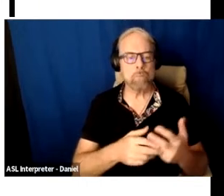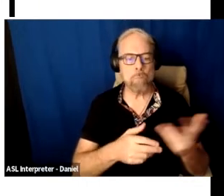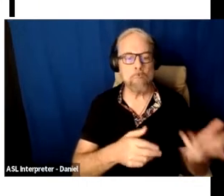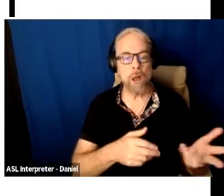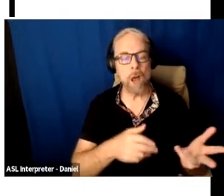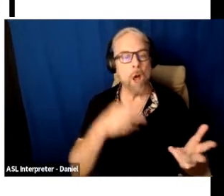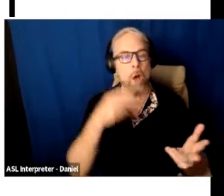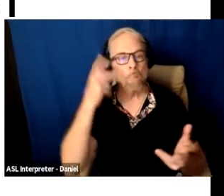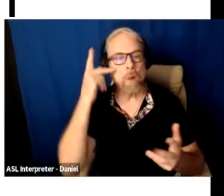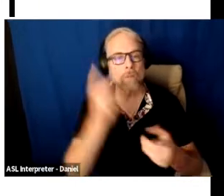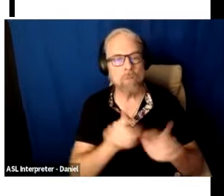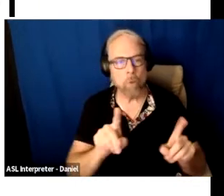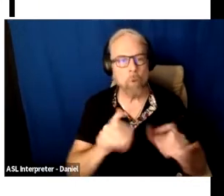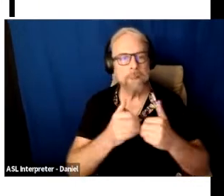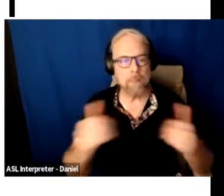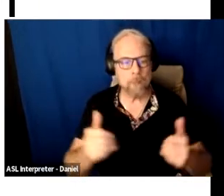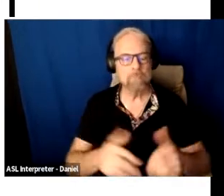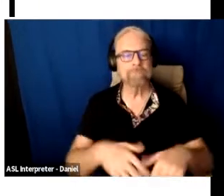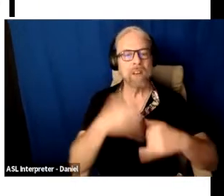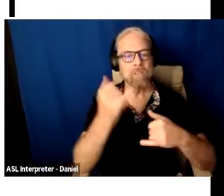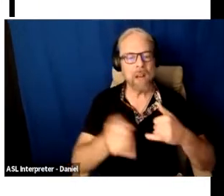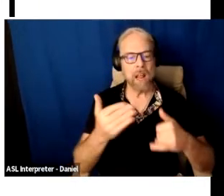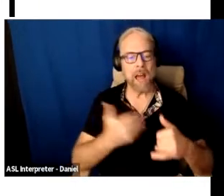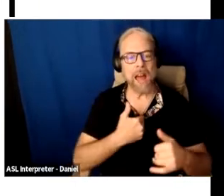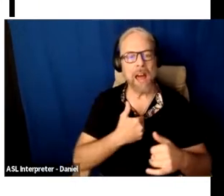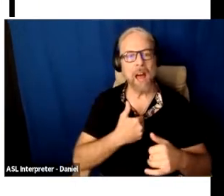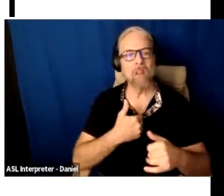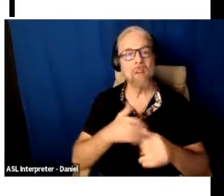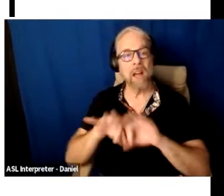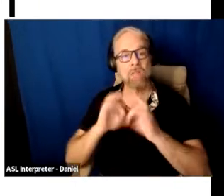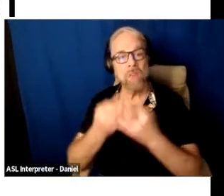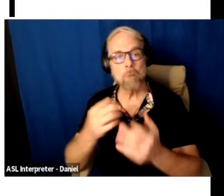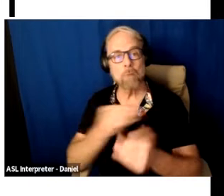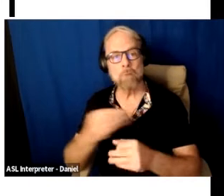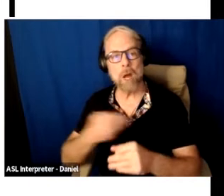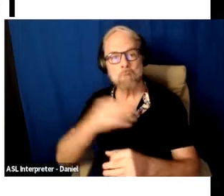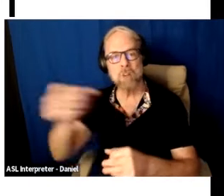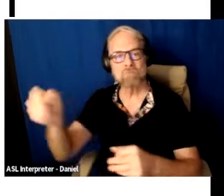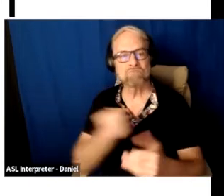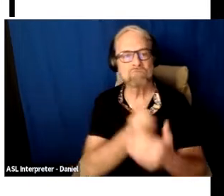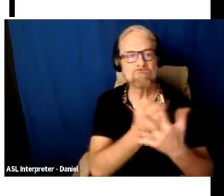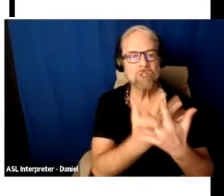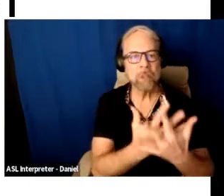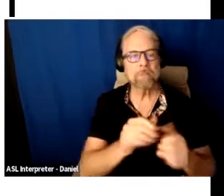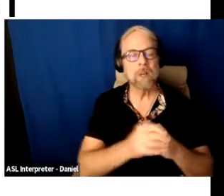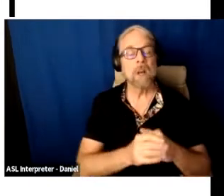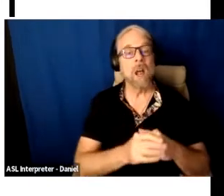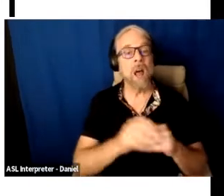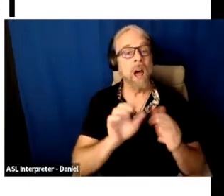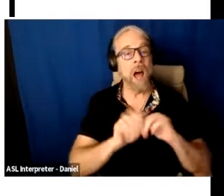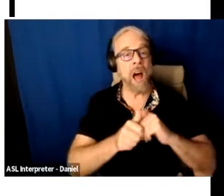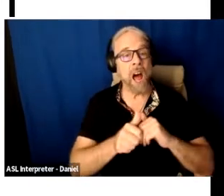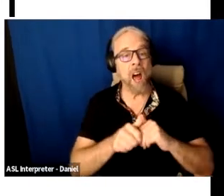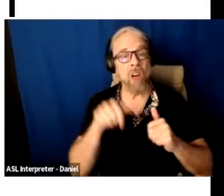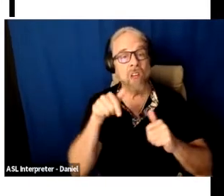or separation, and finally having an incarcerated family member. And the way that this works is